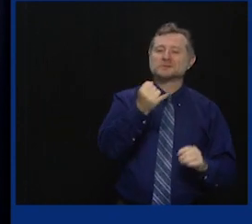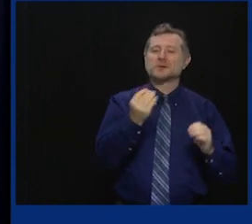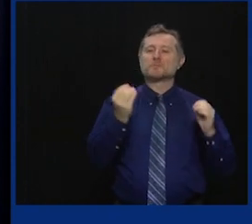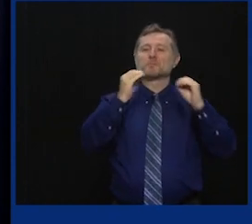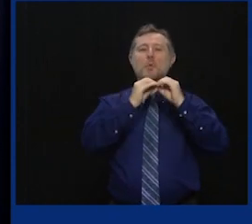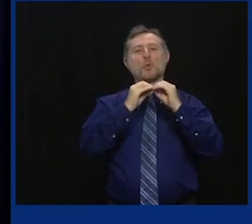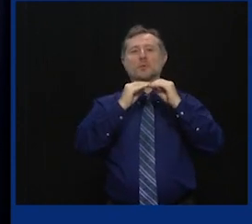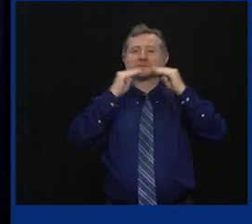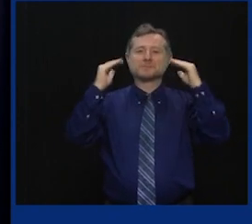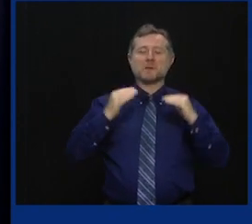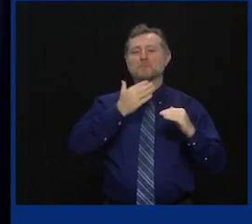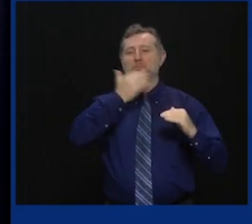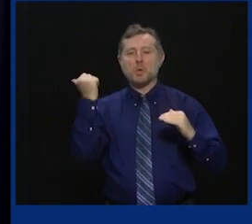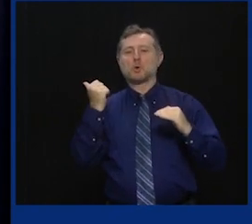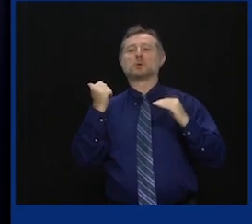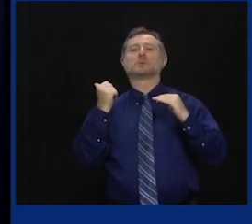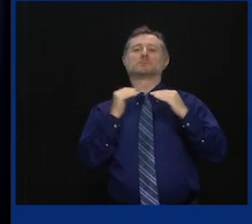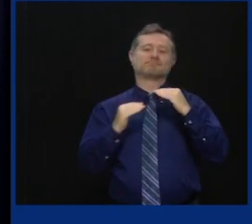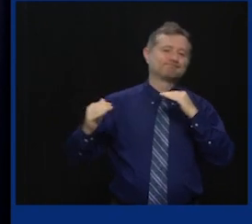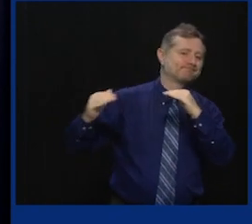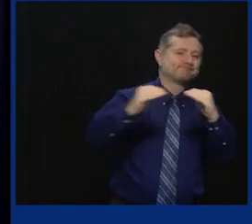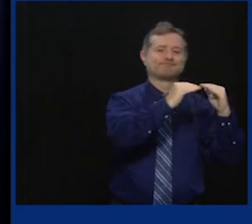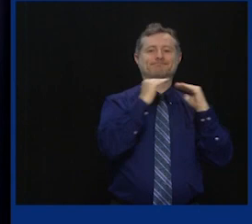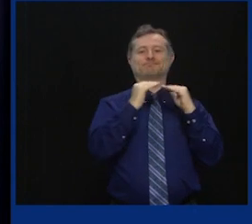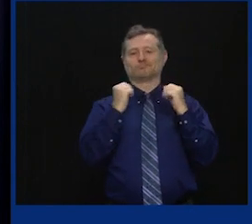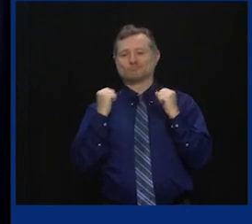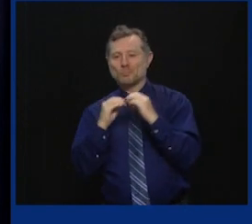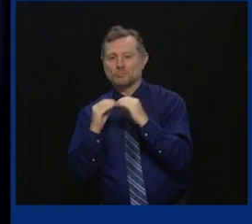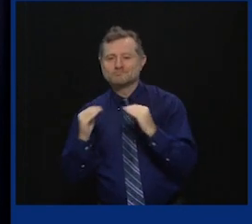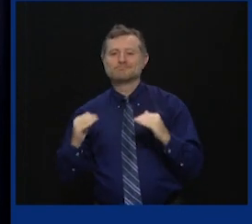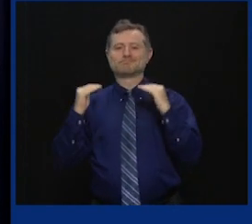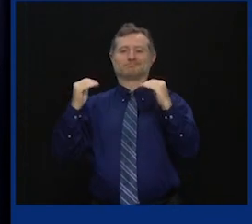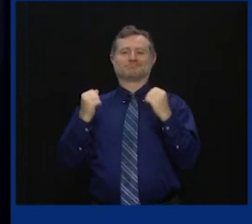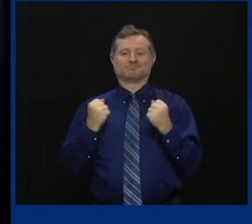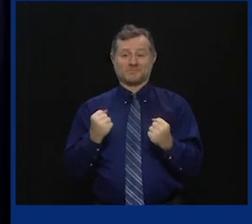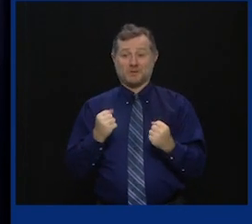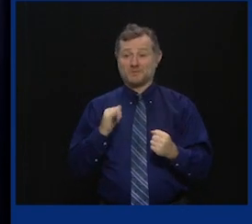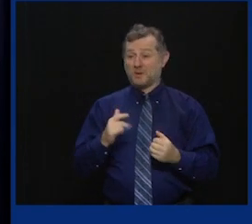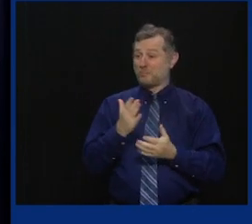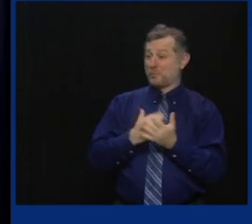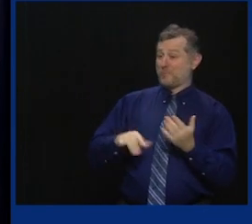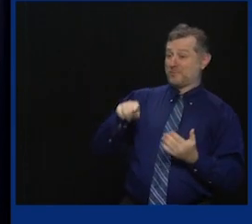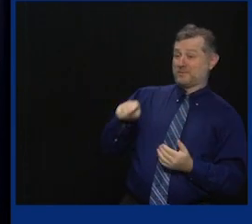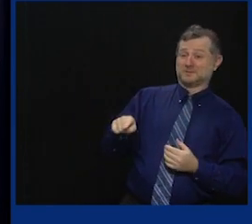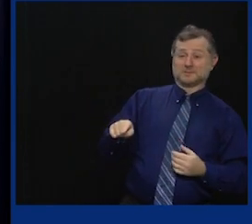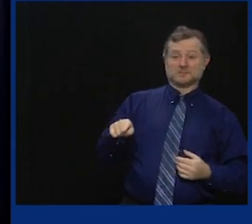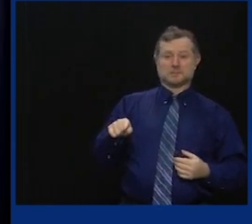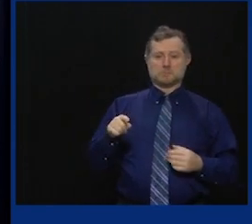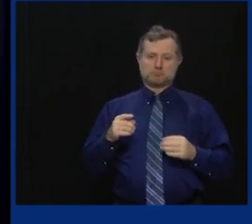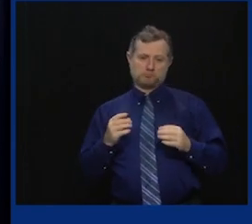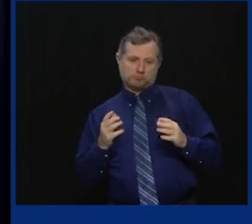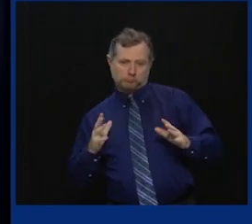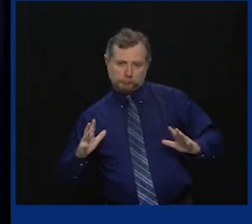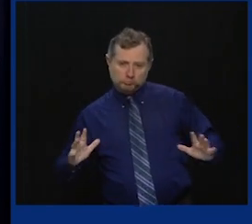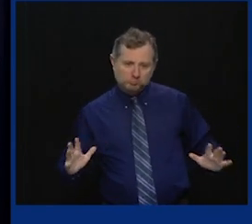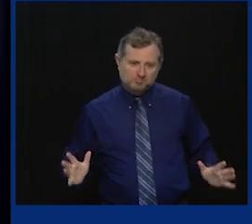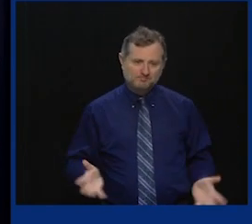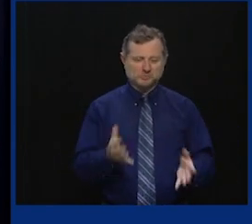due process and have speedier hearings. What has happened is that people will spend more time